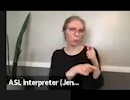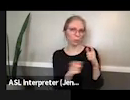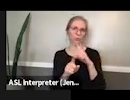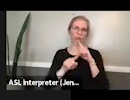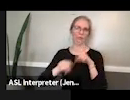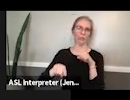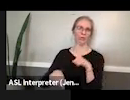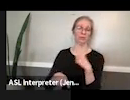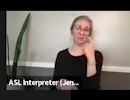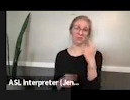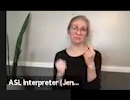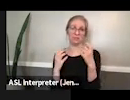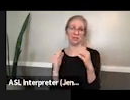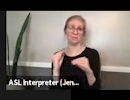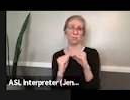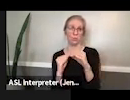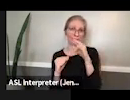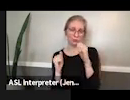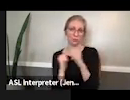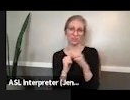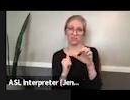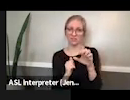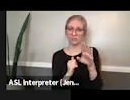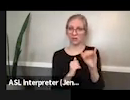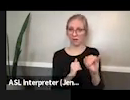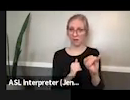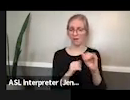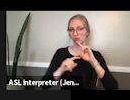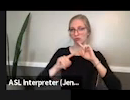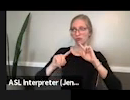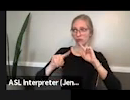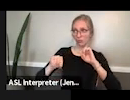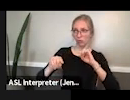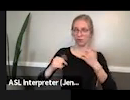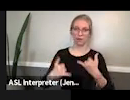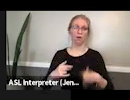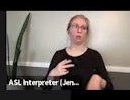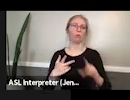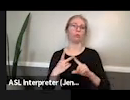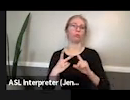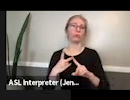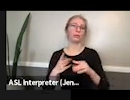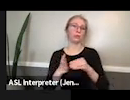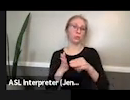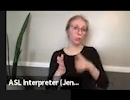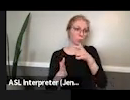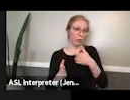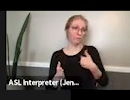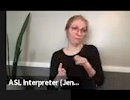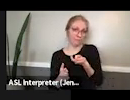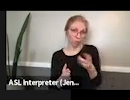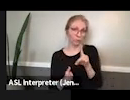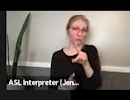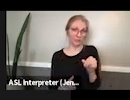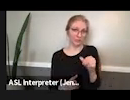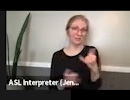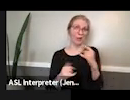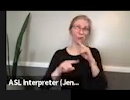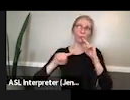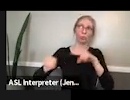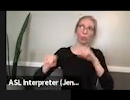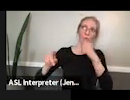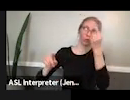with CVI being reported. We have a lot more students who have multiple disabilities being reported,